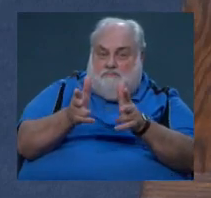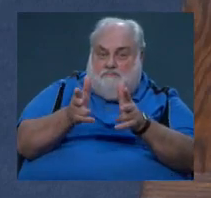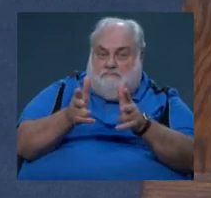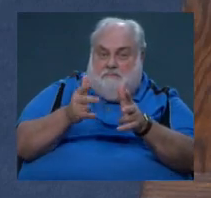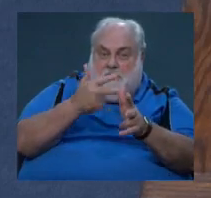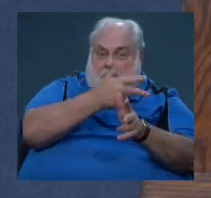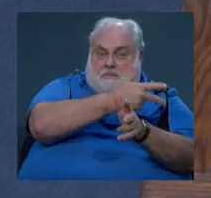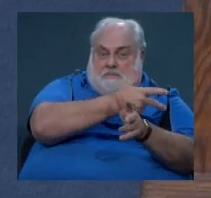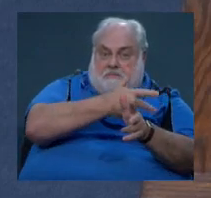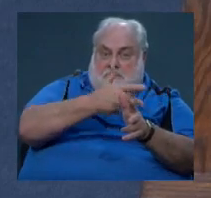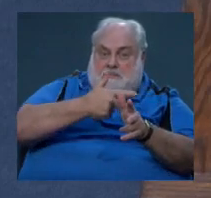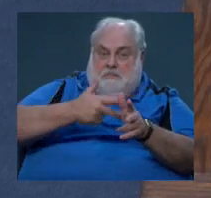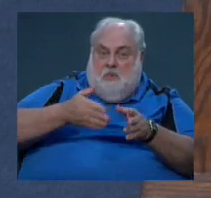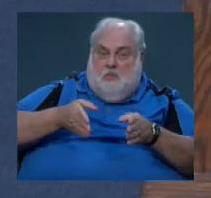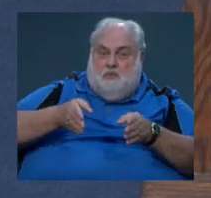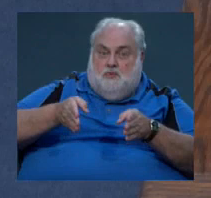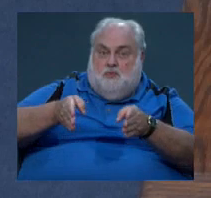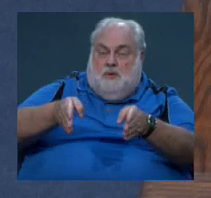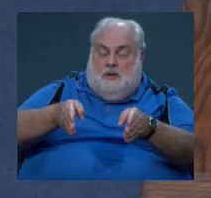enough parking.